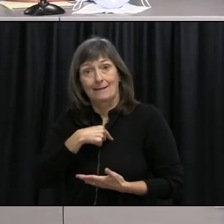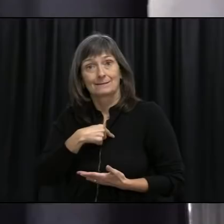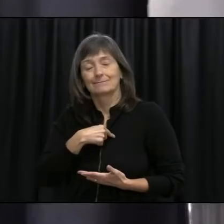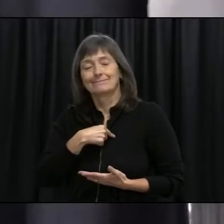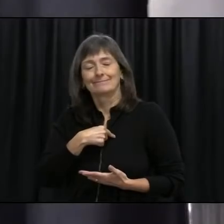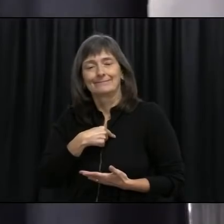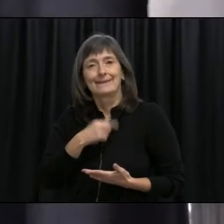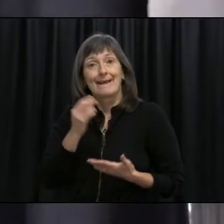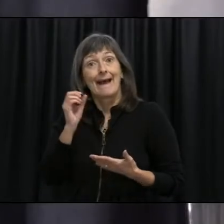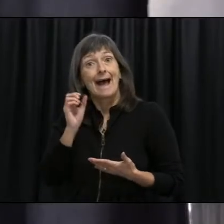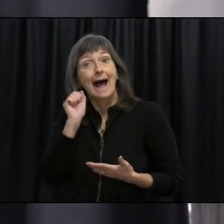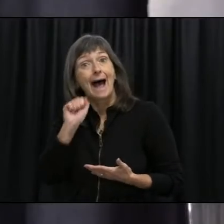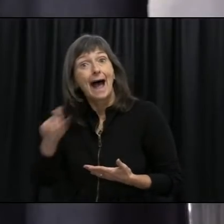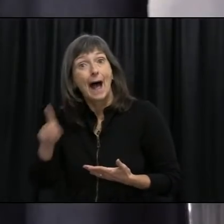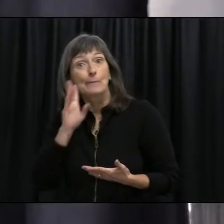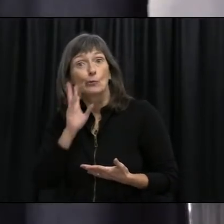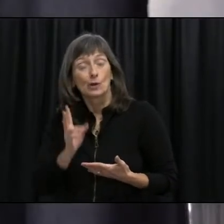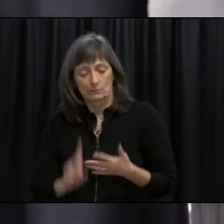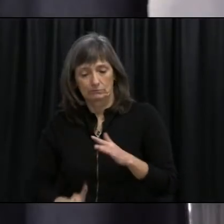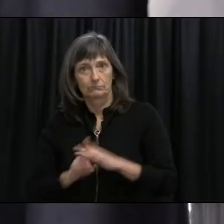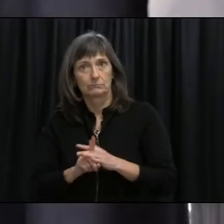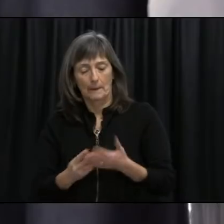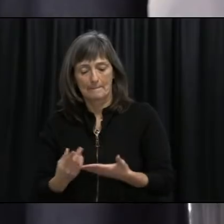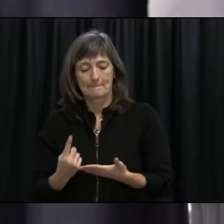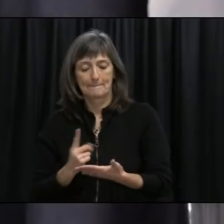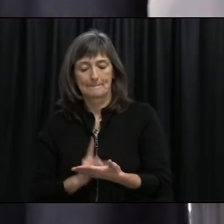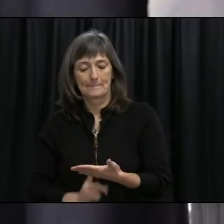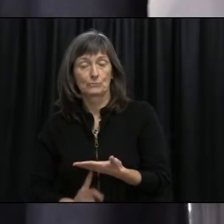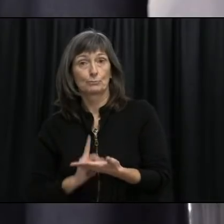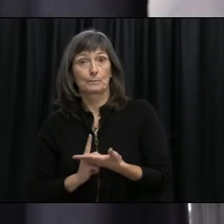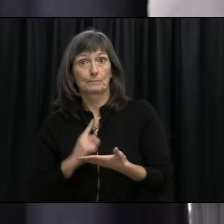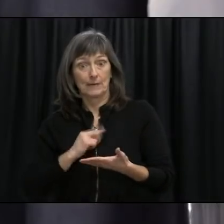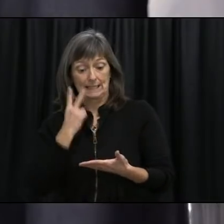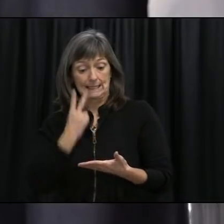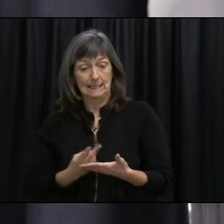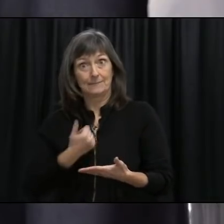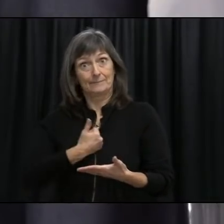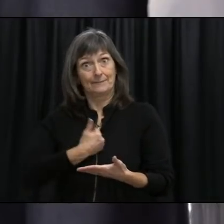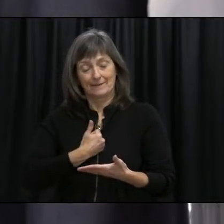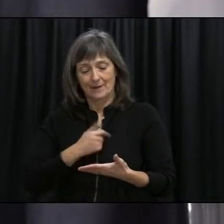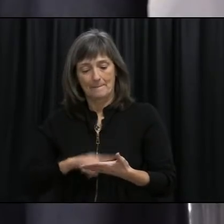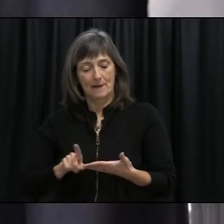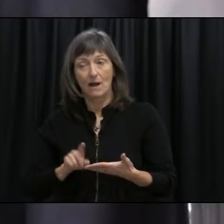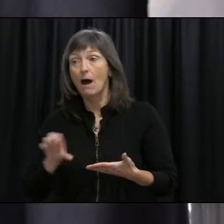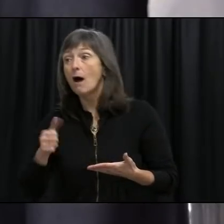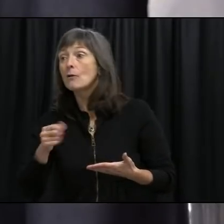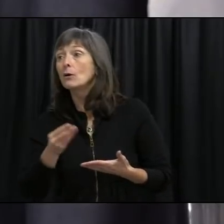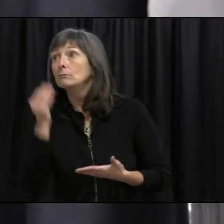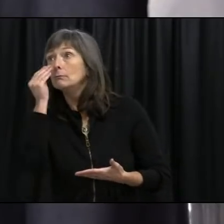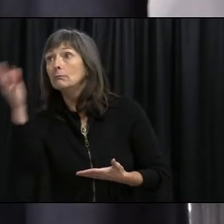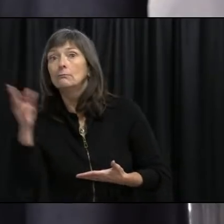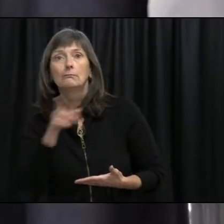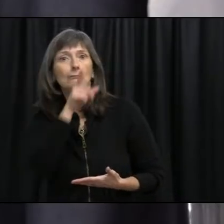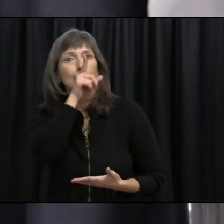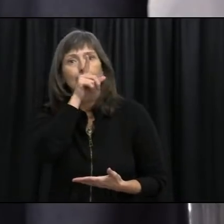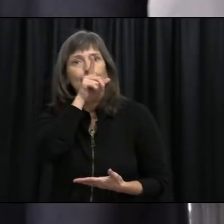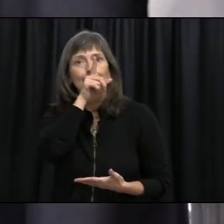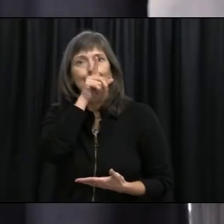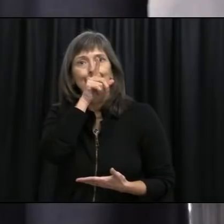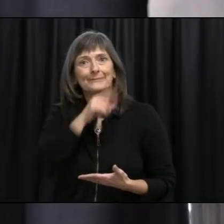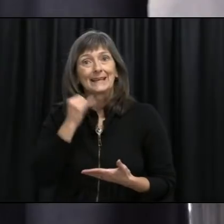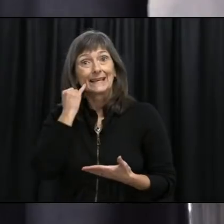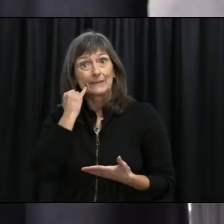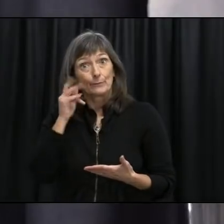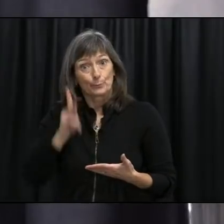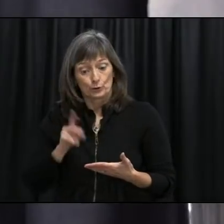totally anonymized system, and it relies on the individuals seeking a code to unlock their phone if they are